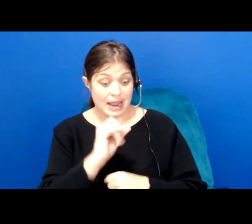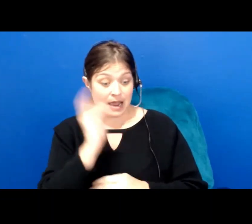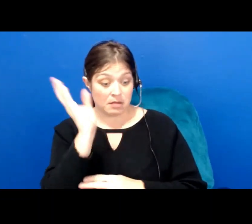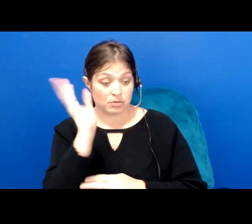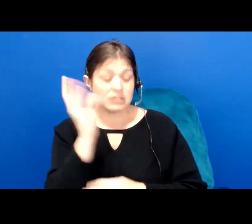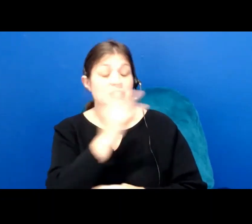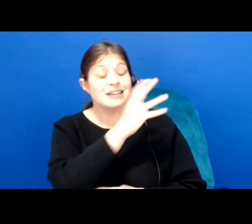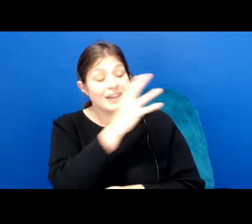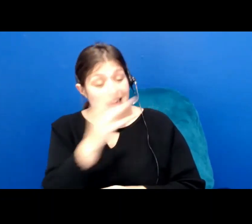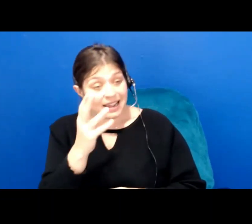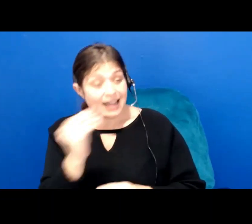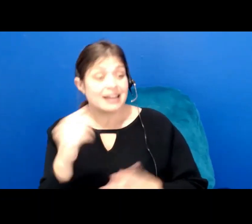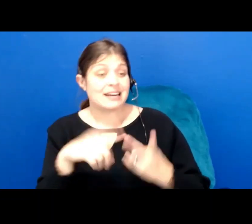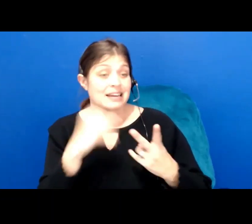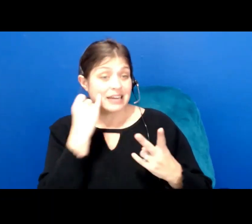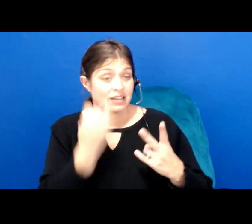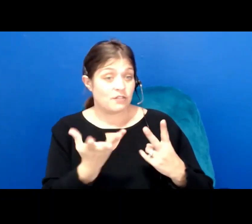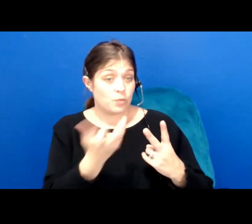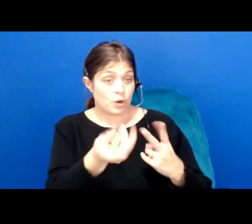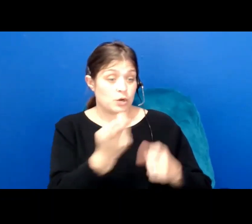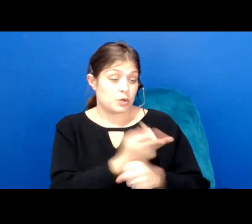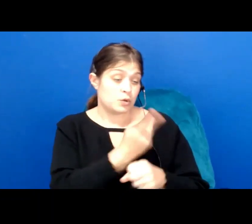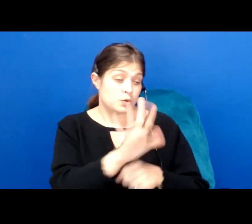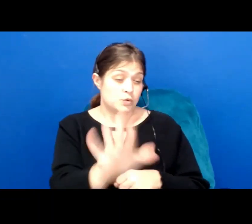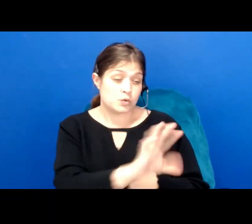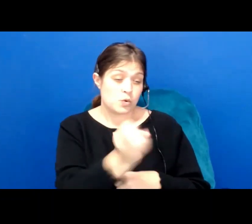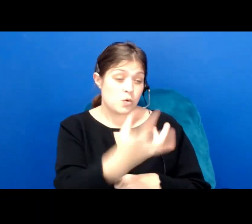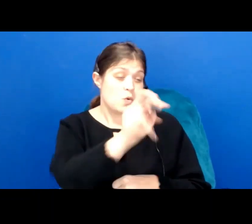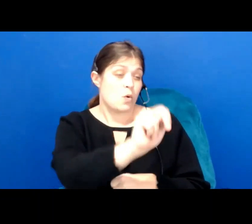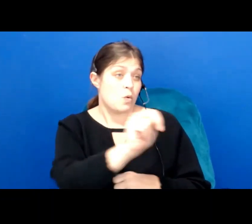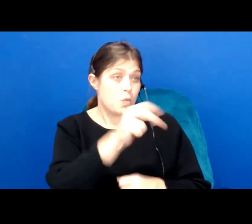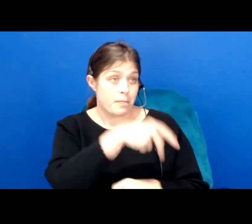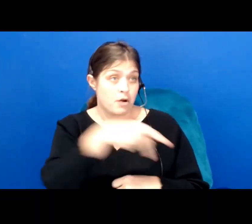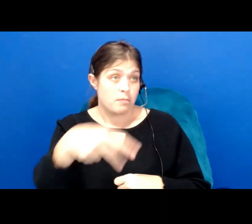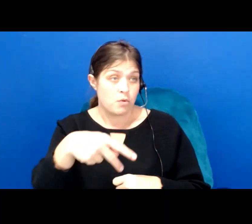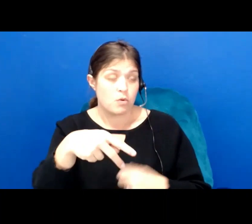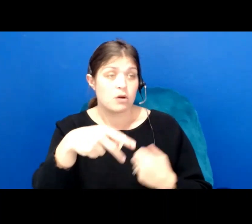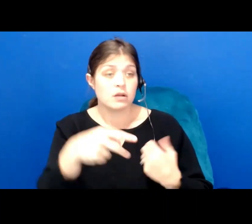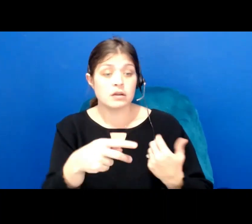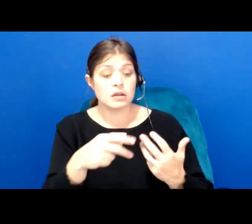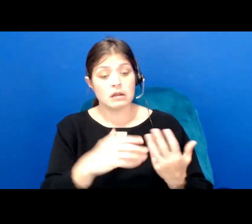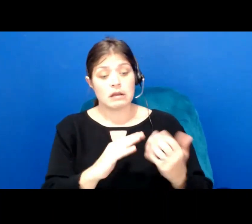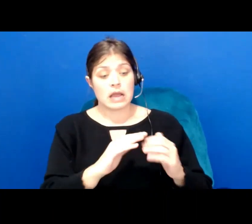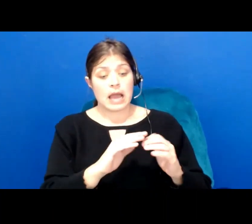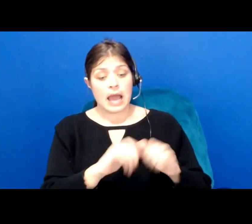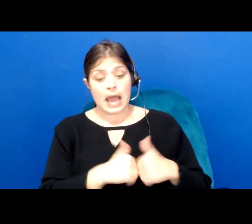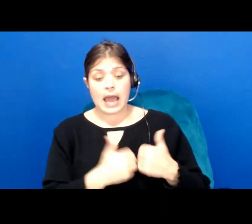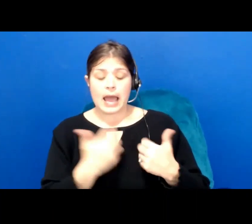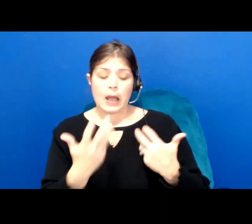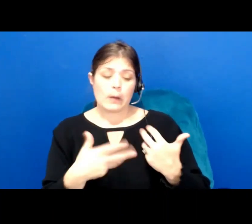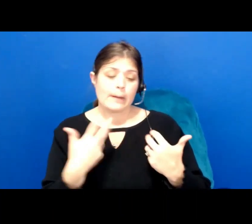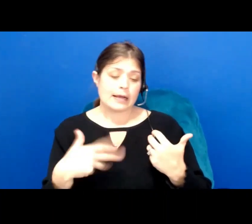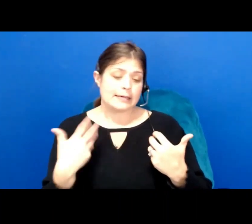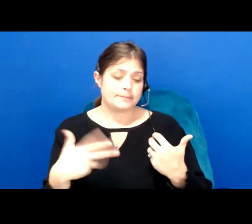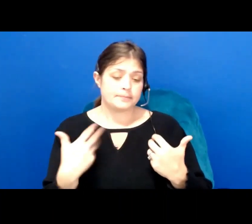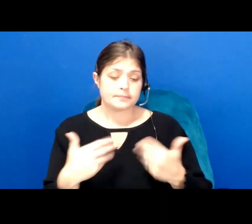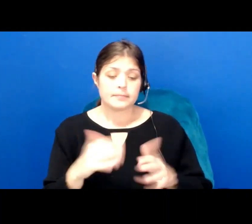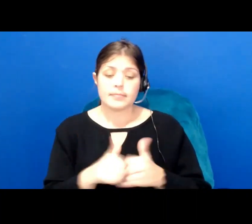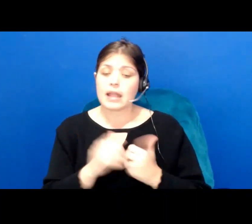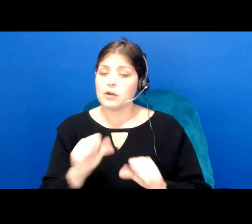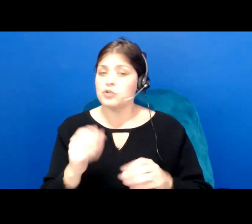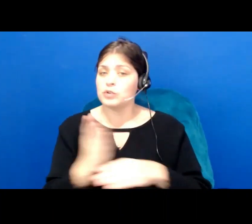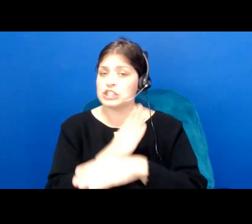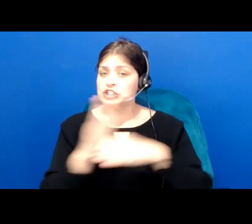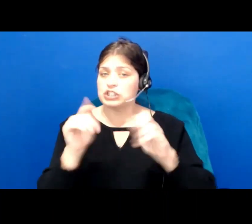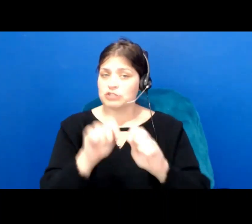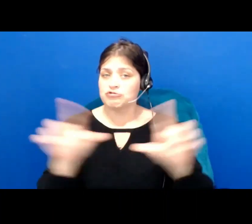you want to use your own PowerPoint within it, how you share your screen and show